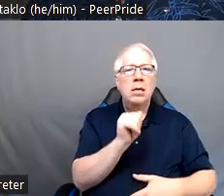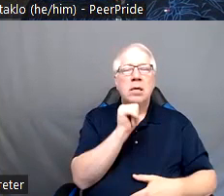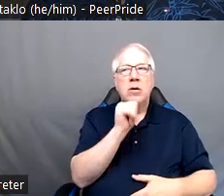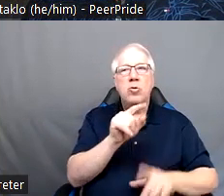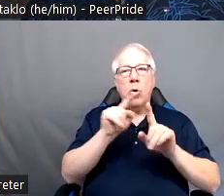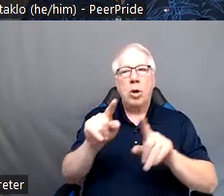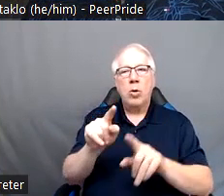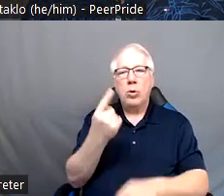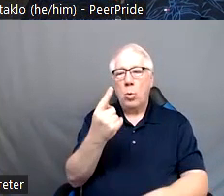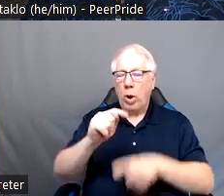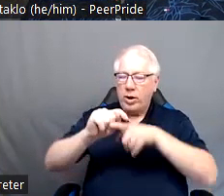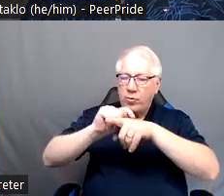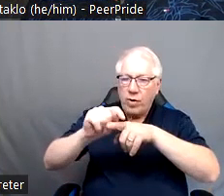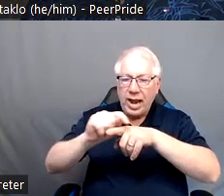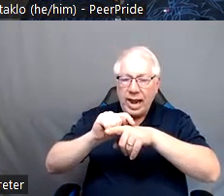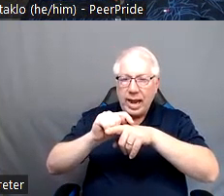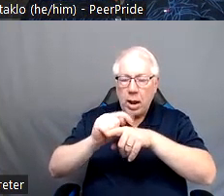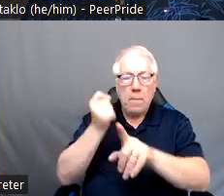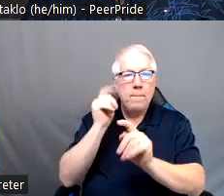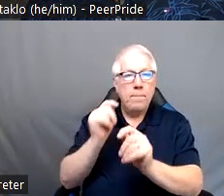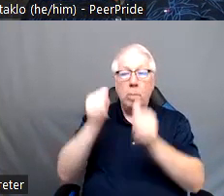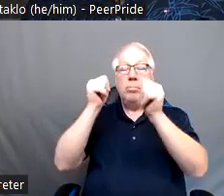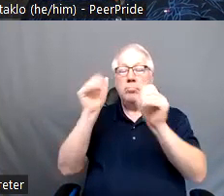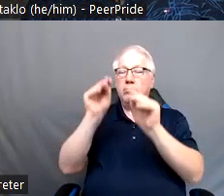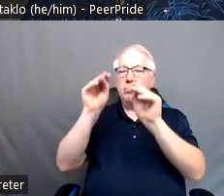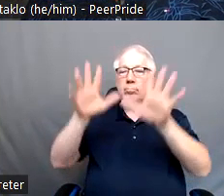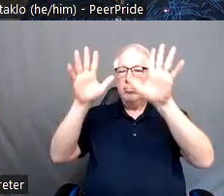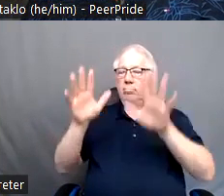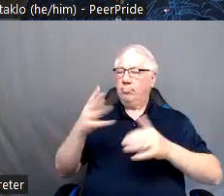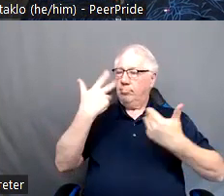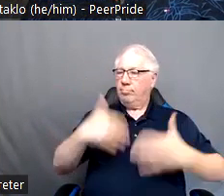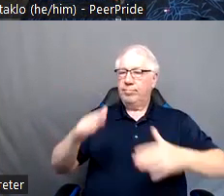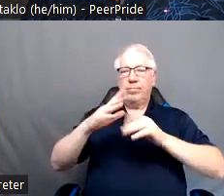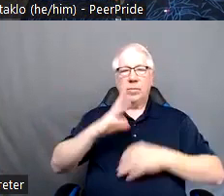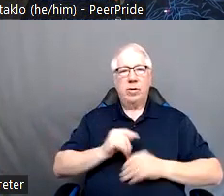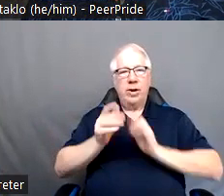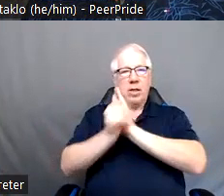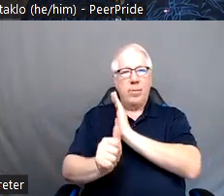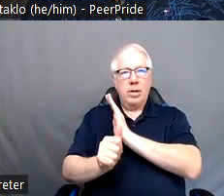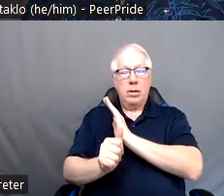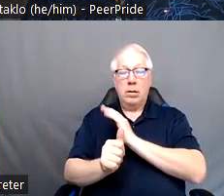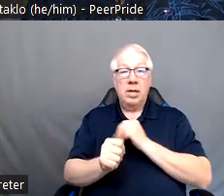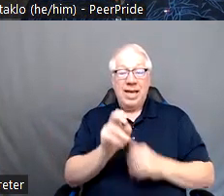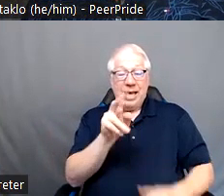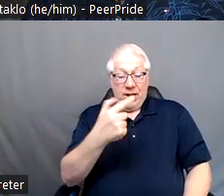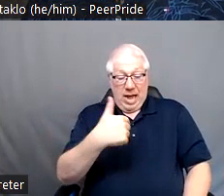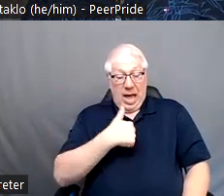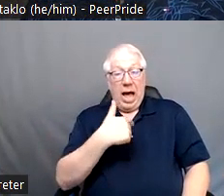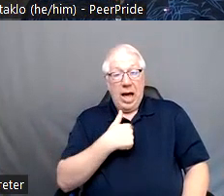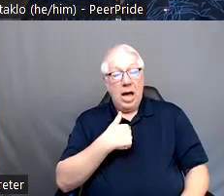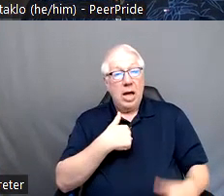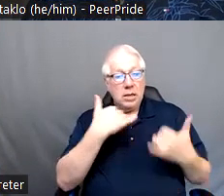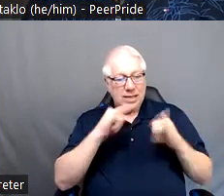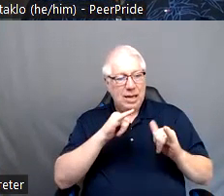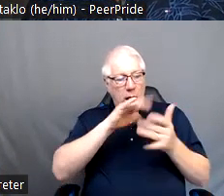a singular training and all of a sudden you are trans competent. Even I have to continue learning and educating